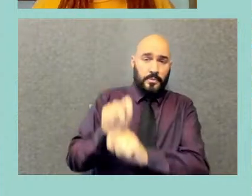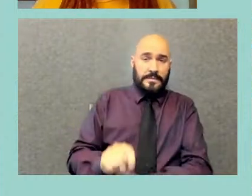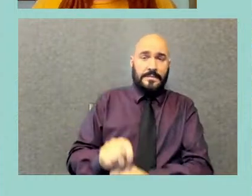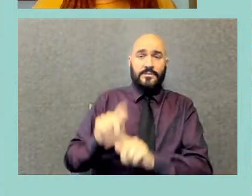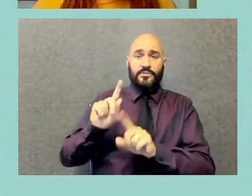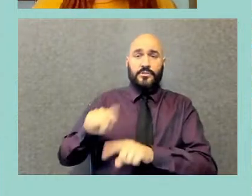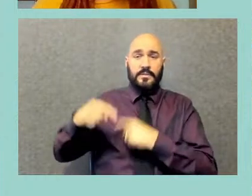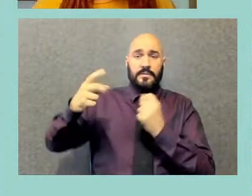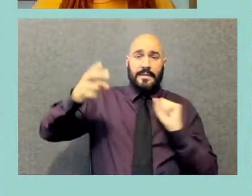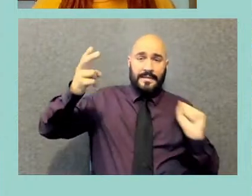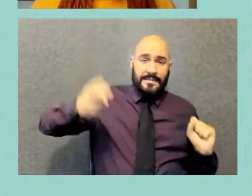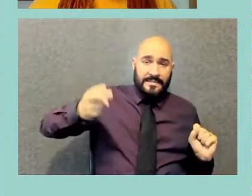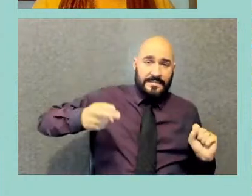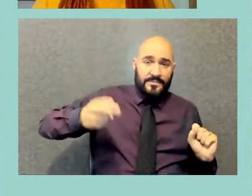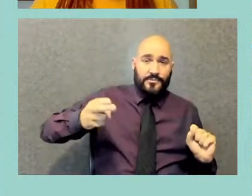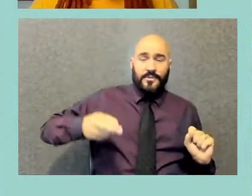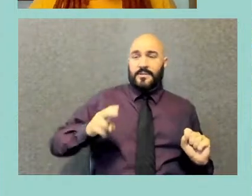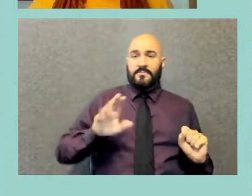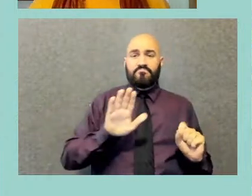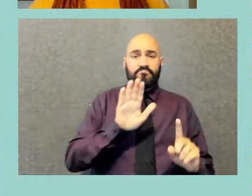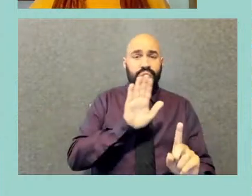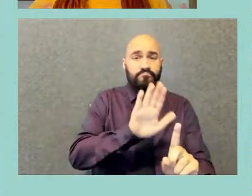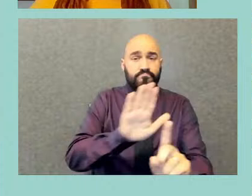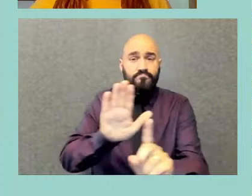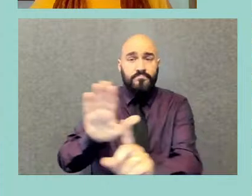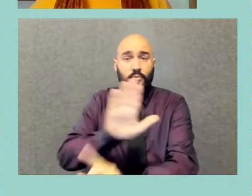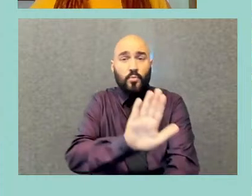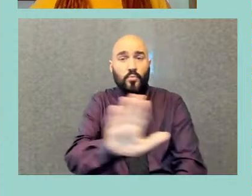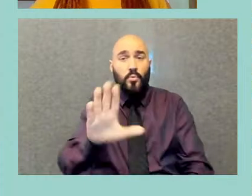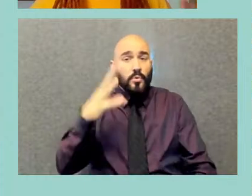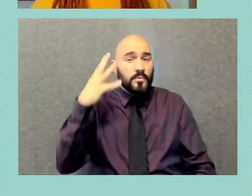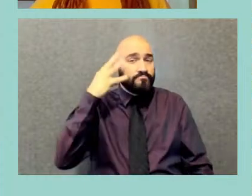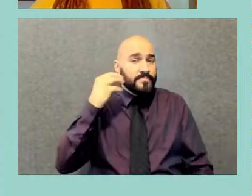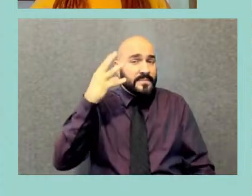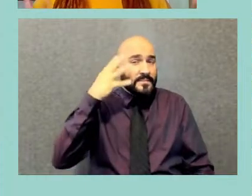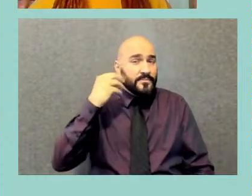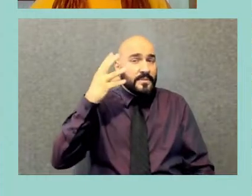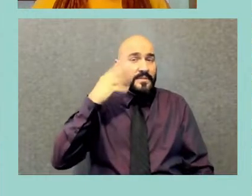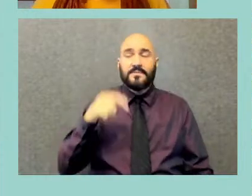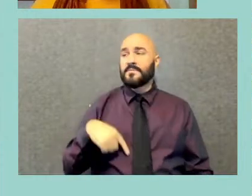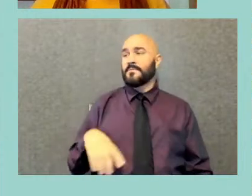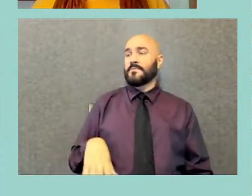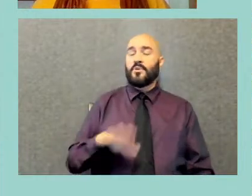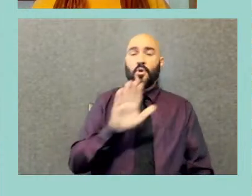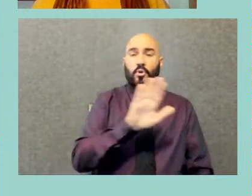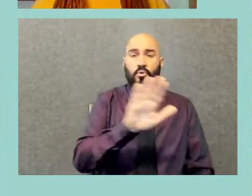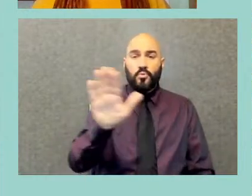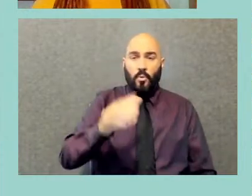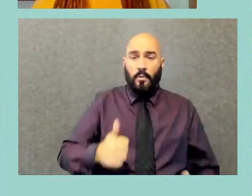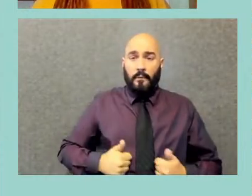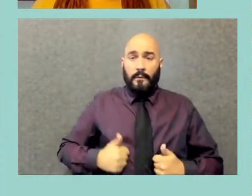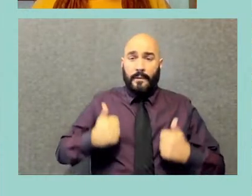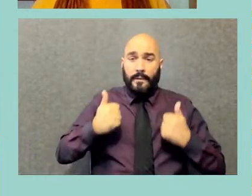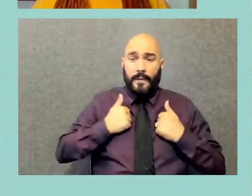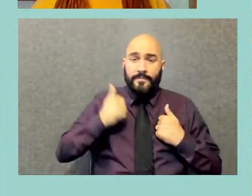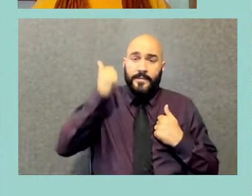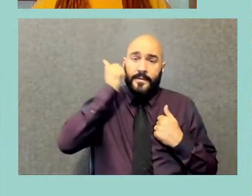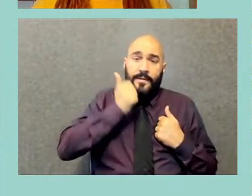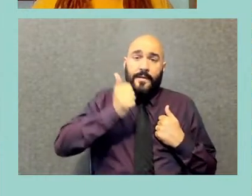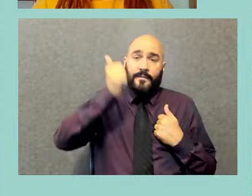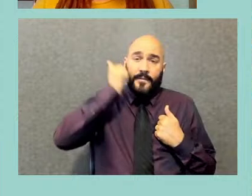tradition and all of the history, all of your experiences, and all of the material of your